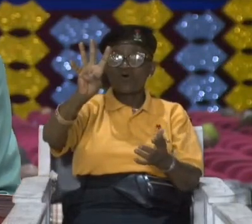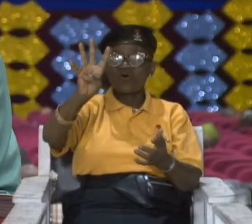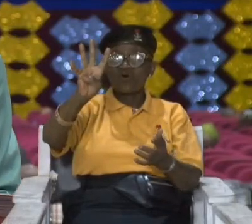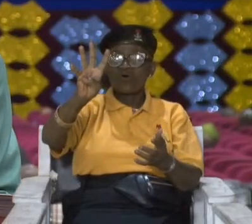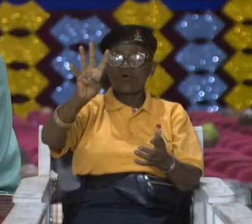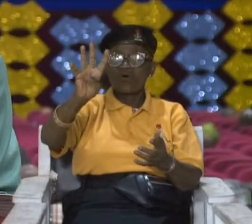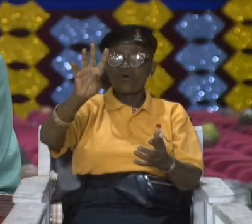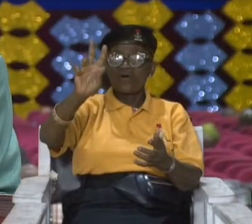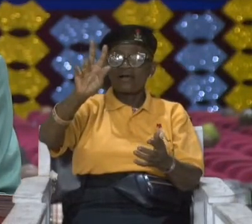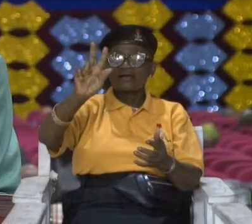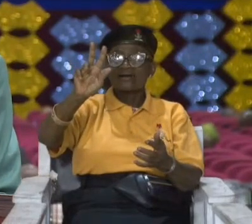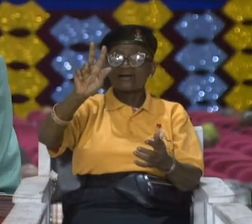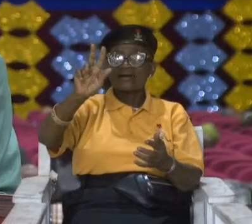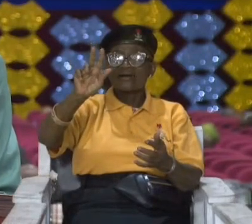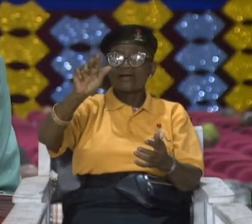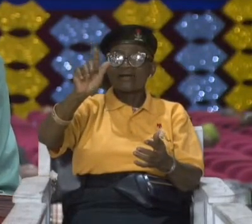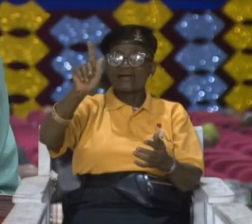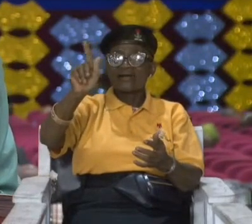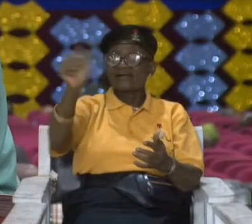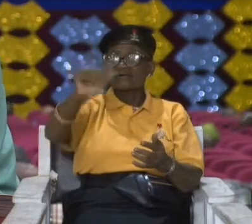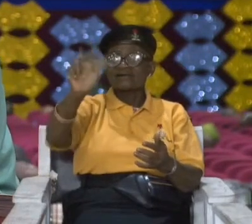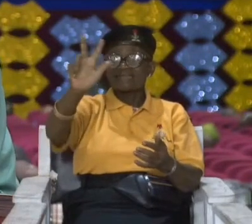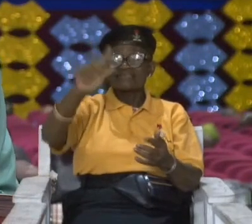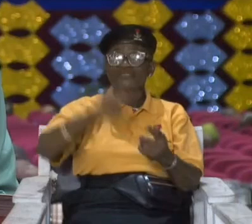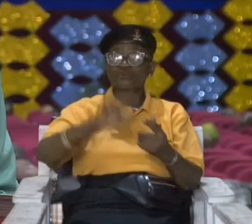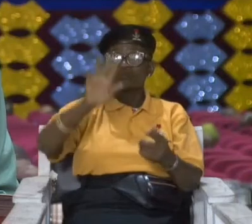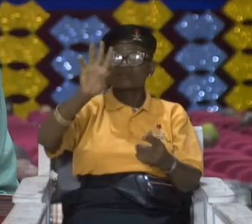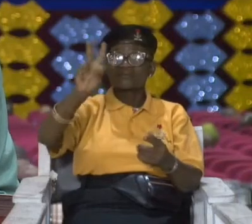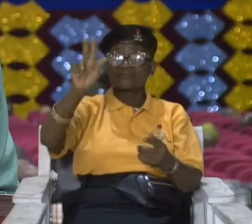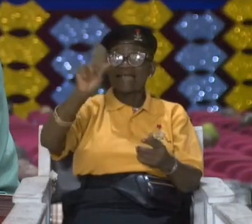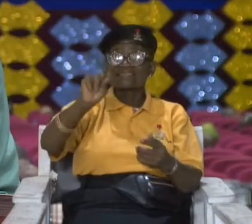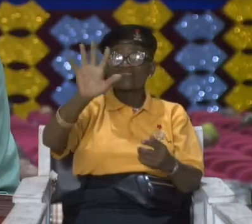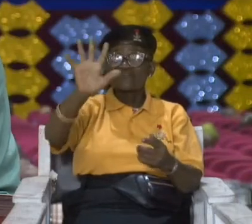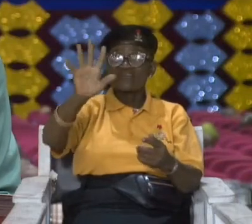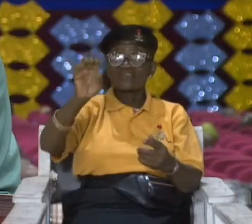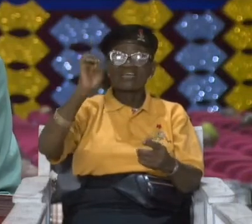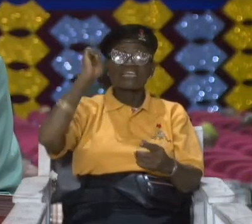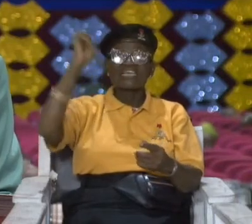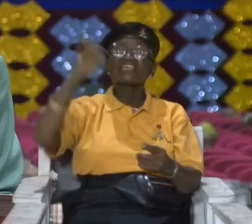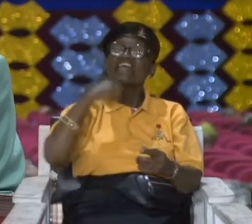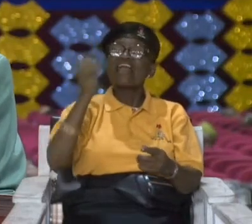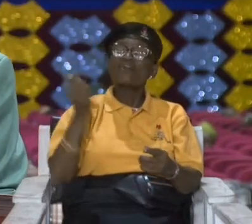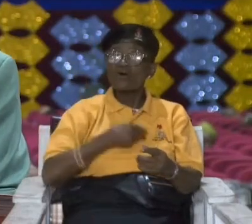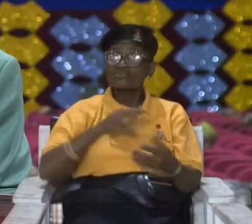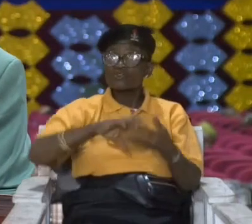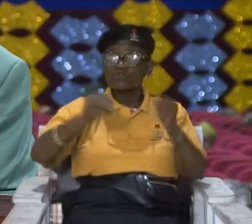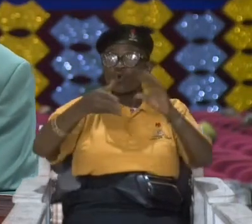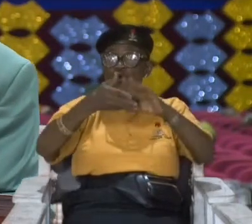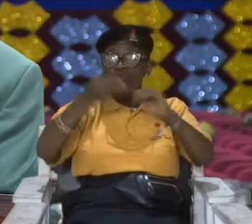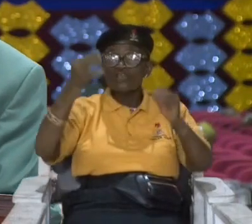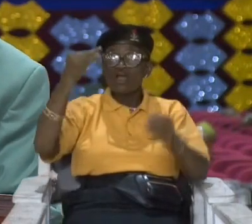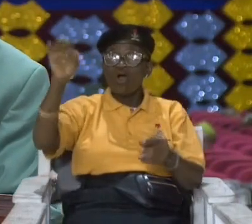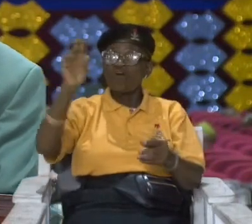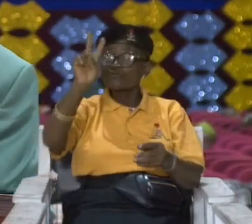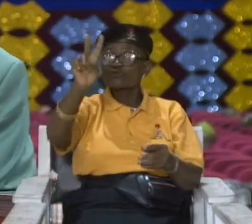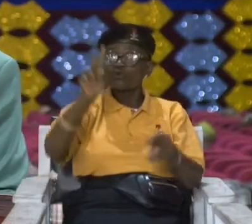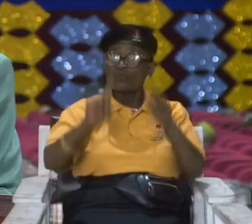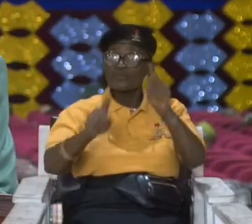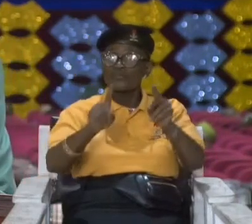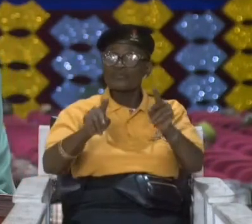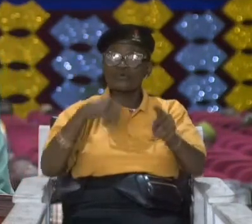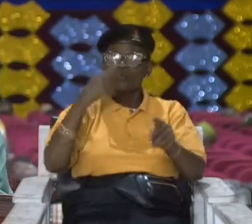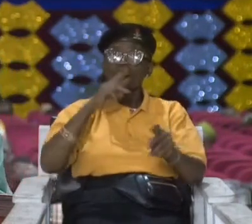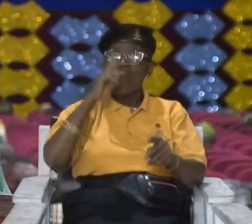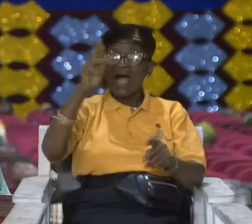24, 13 to 35. It tells us the story of two people who were on their